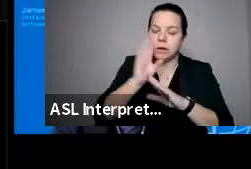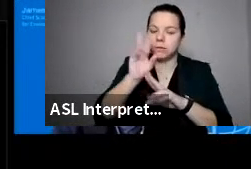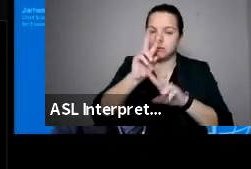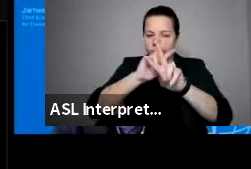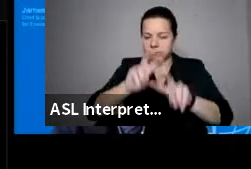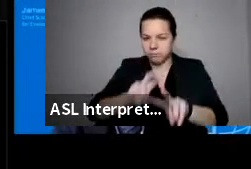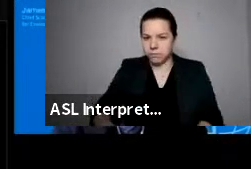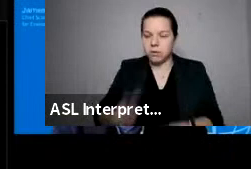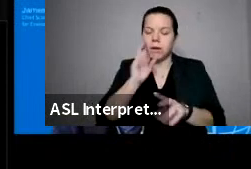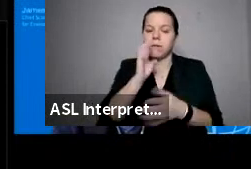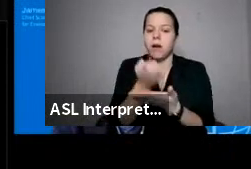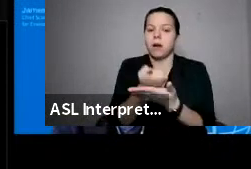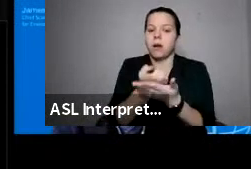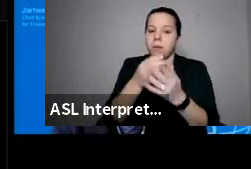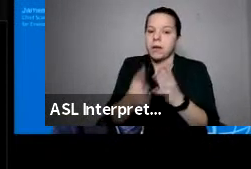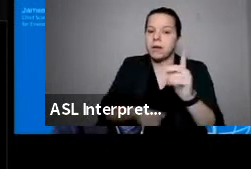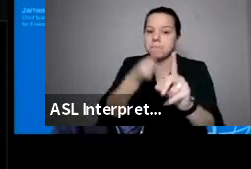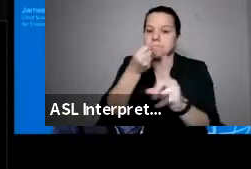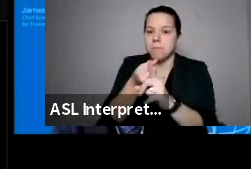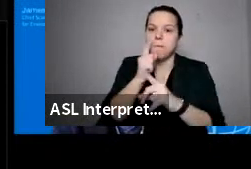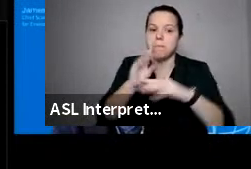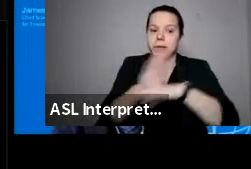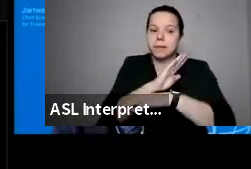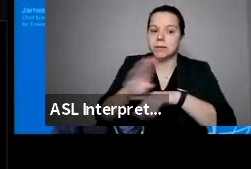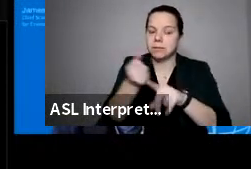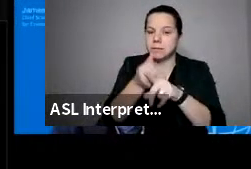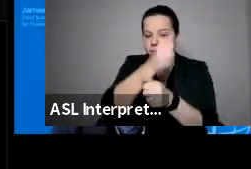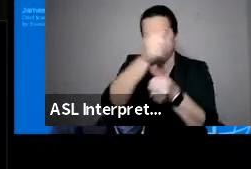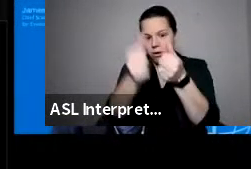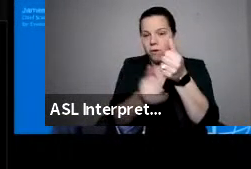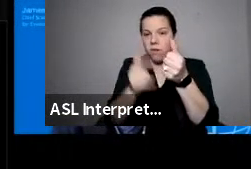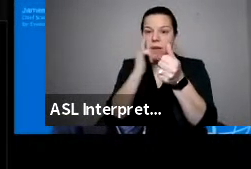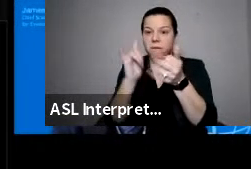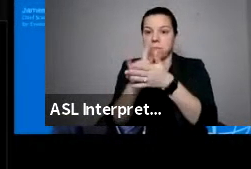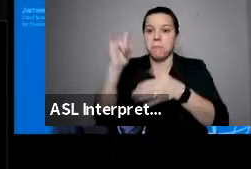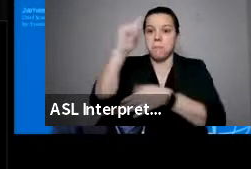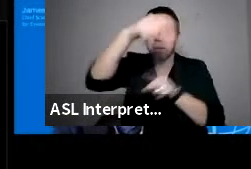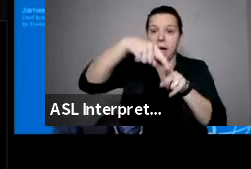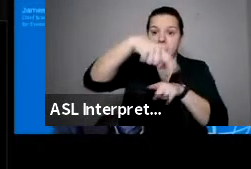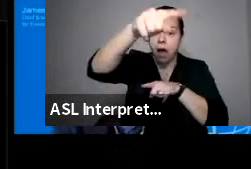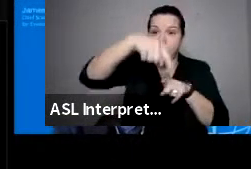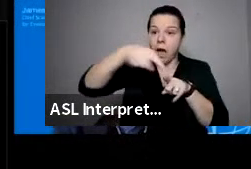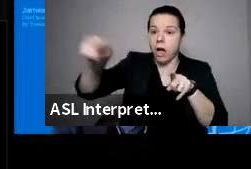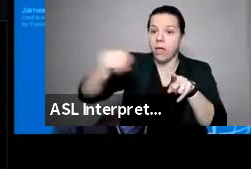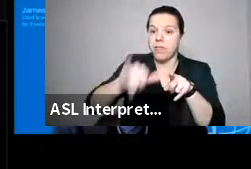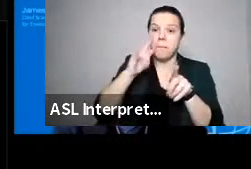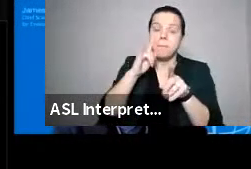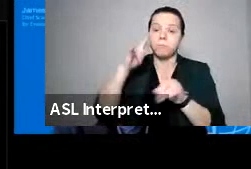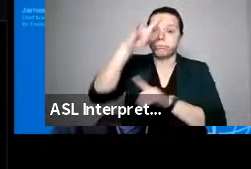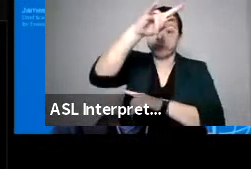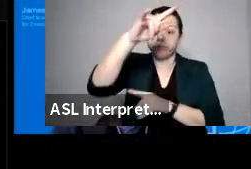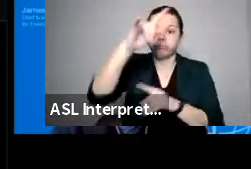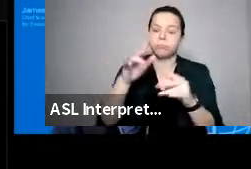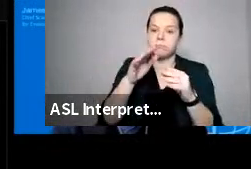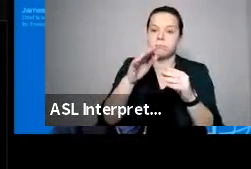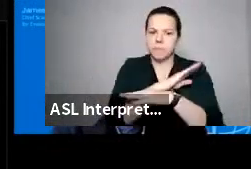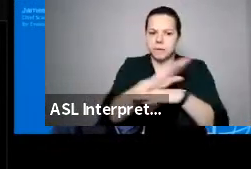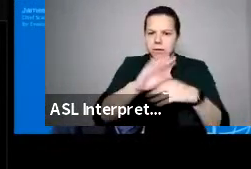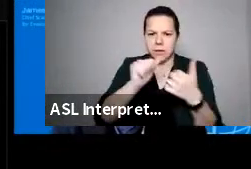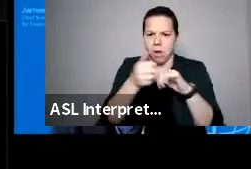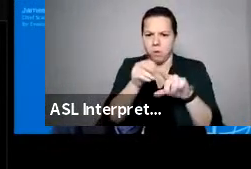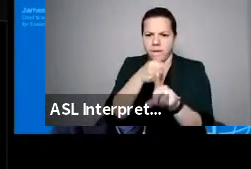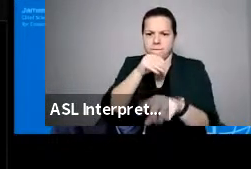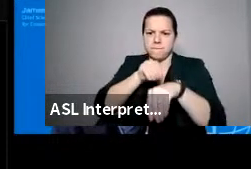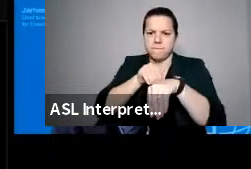economic impacts to businesses located underneath aircraft flight paths, as well as to update some previously done work